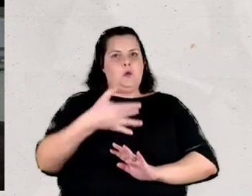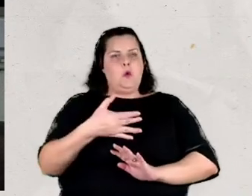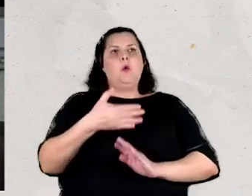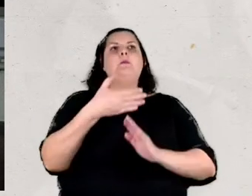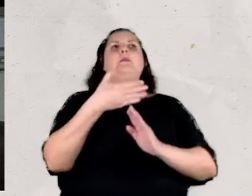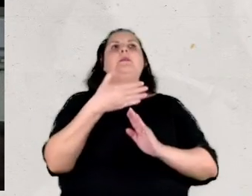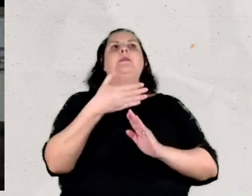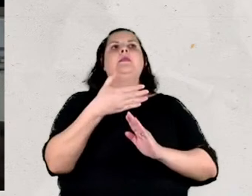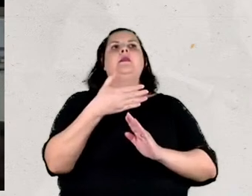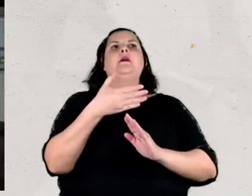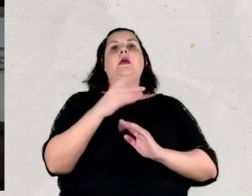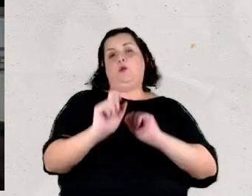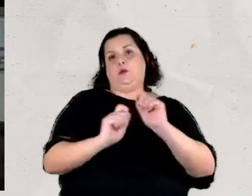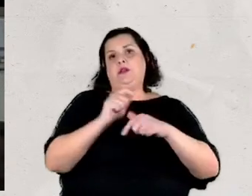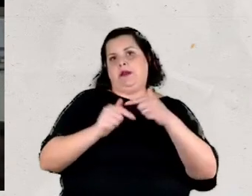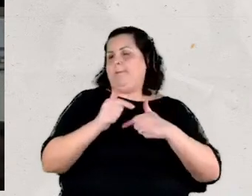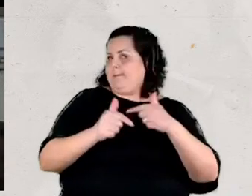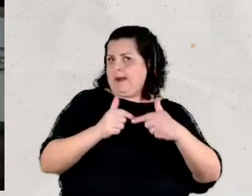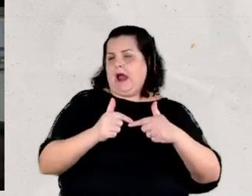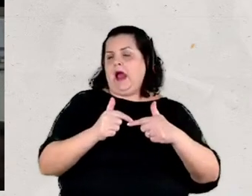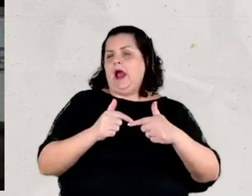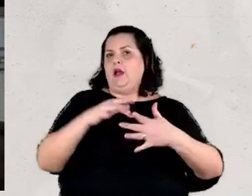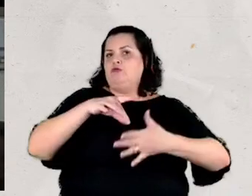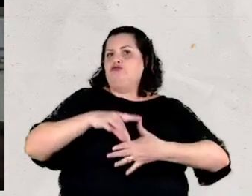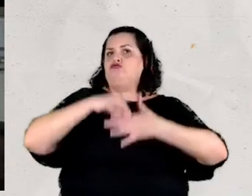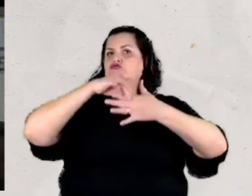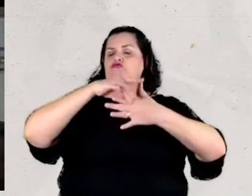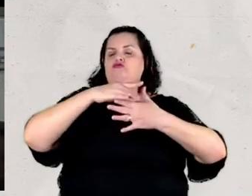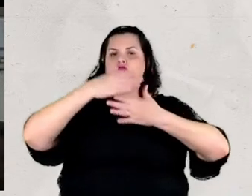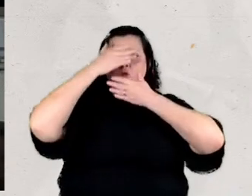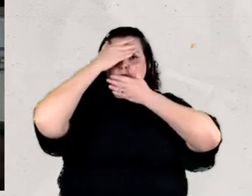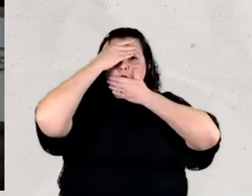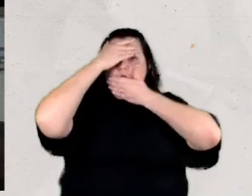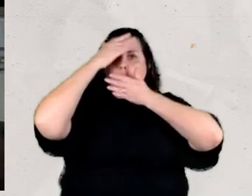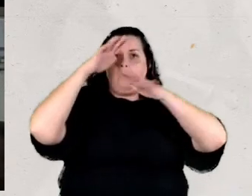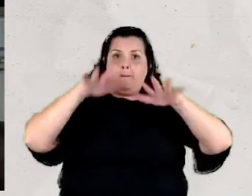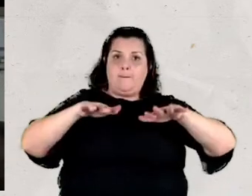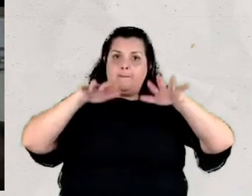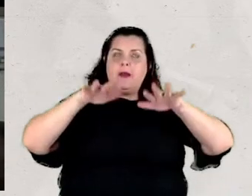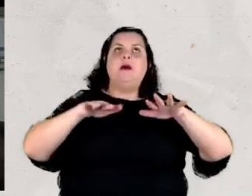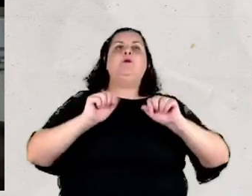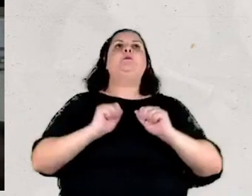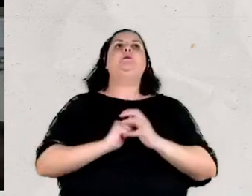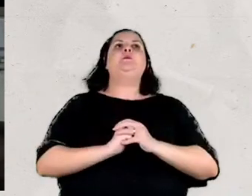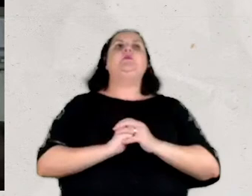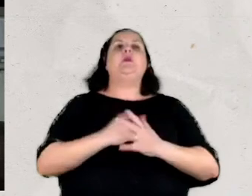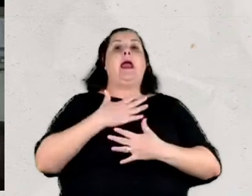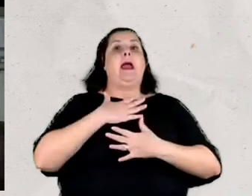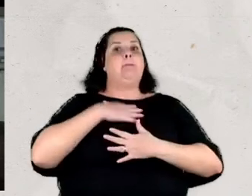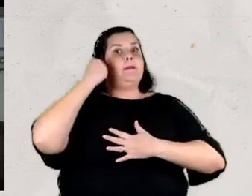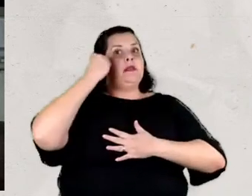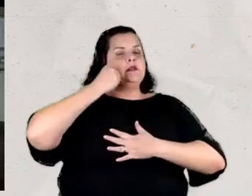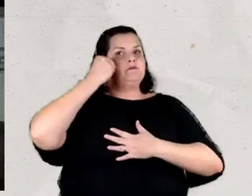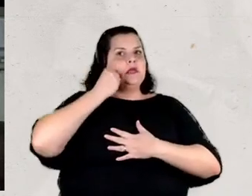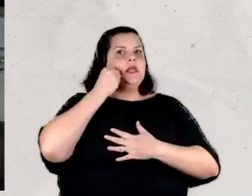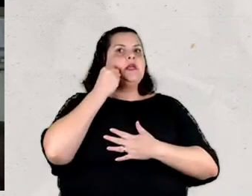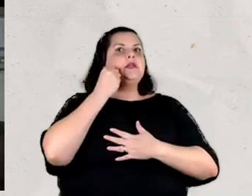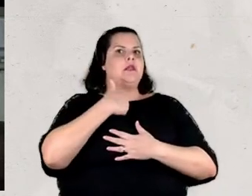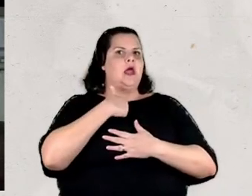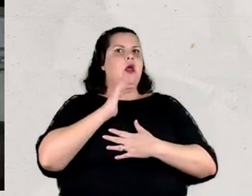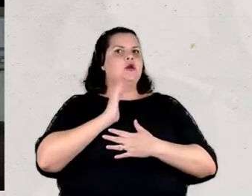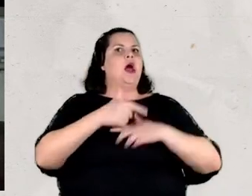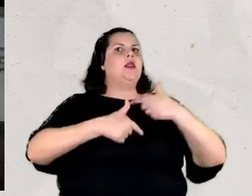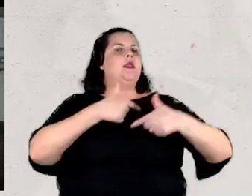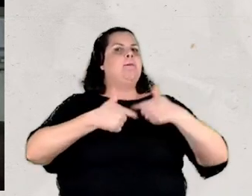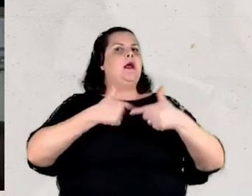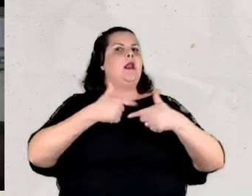a decade of experience working with Muslim American leaders who come from the most educated